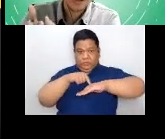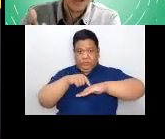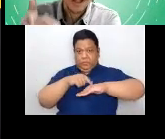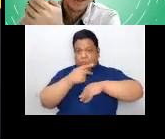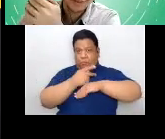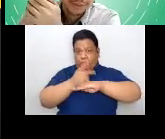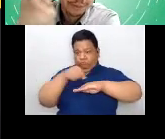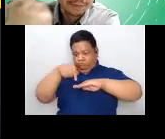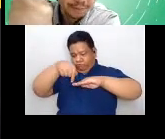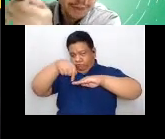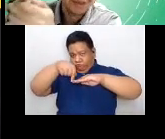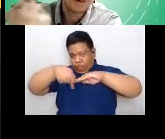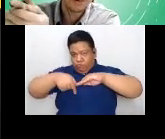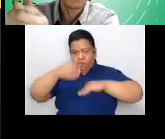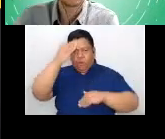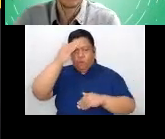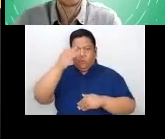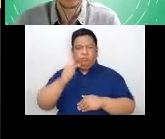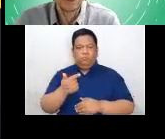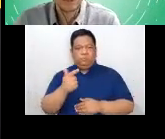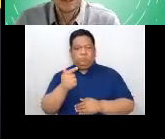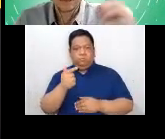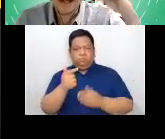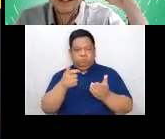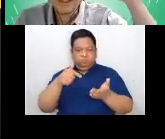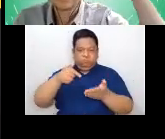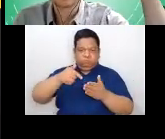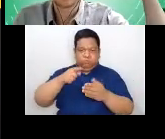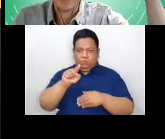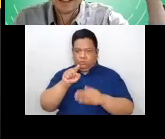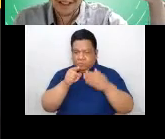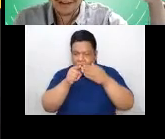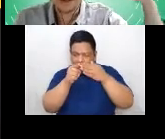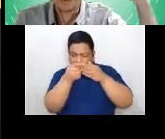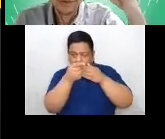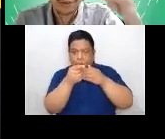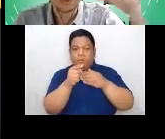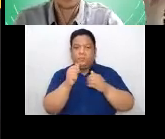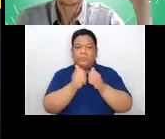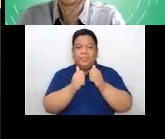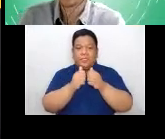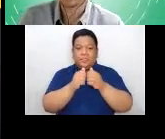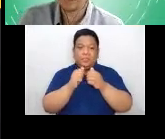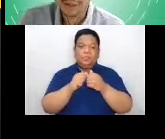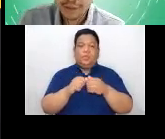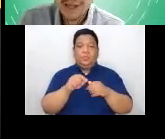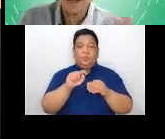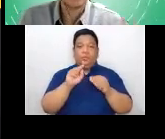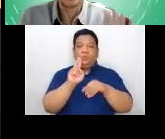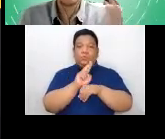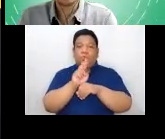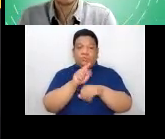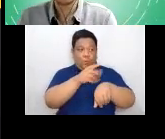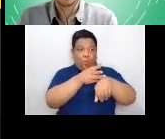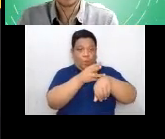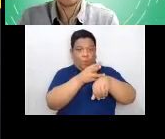drill and, cut a hole into a piece of wood, you're actually subtracting or removing wood to make that hole. And the